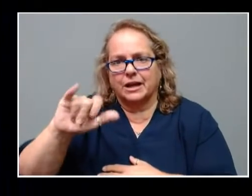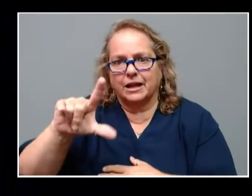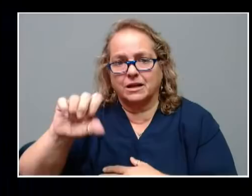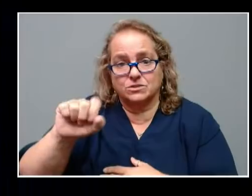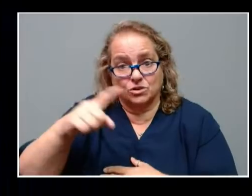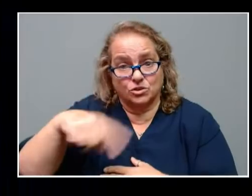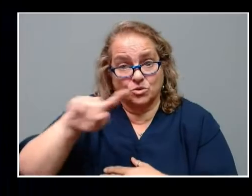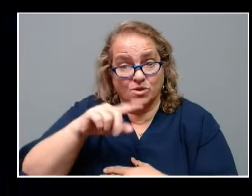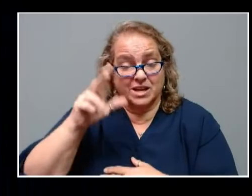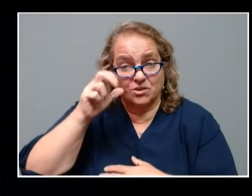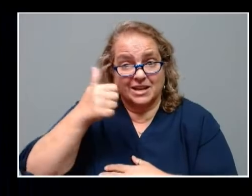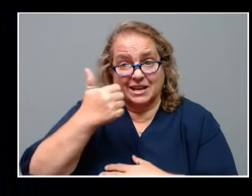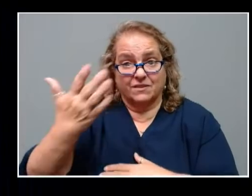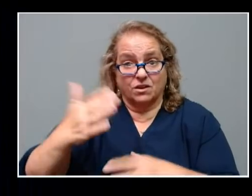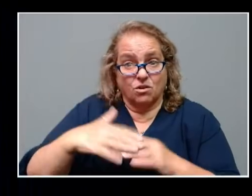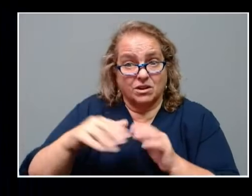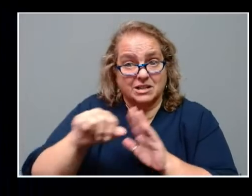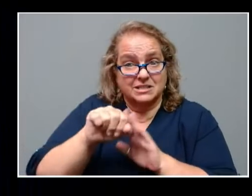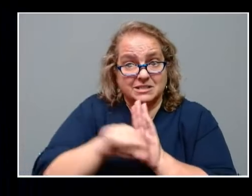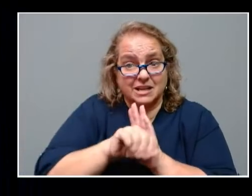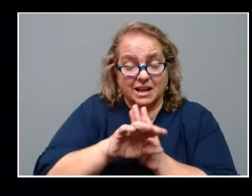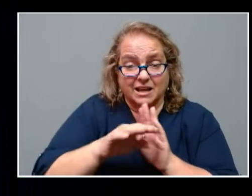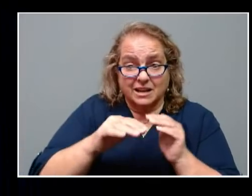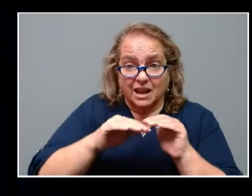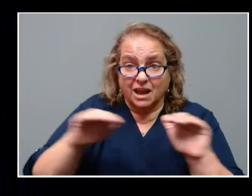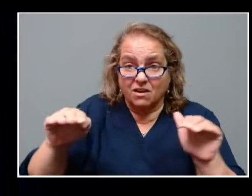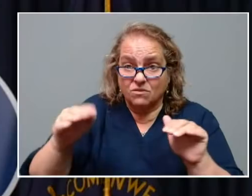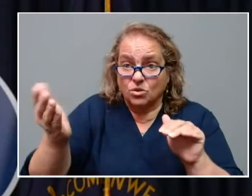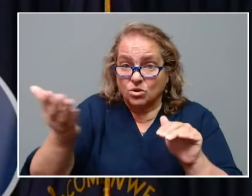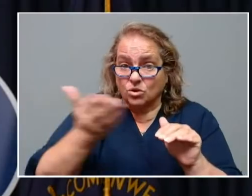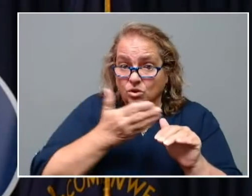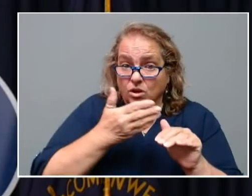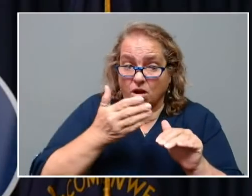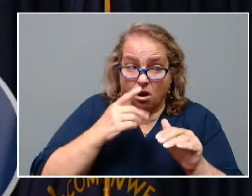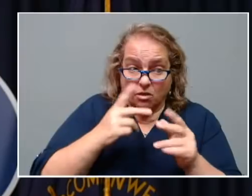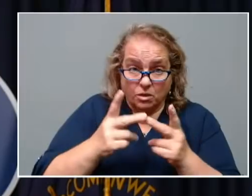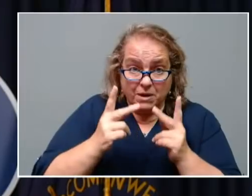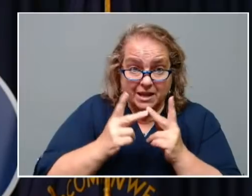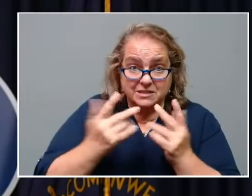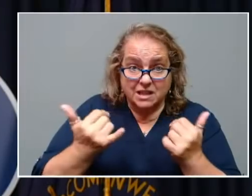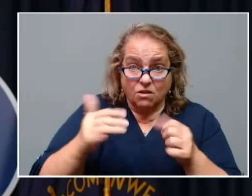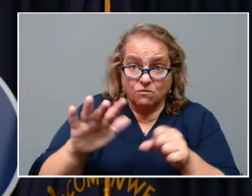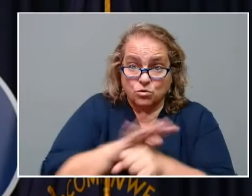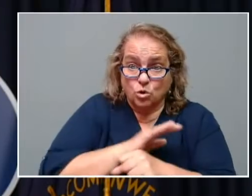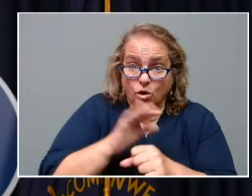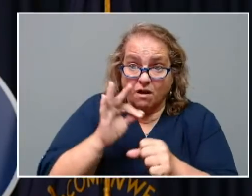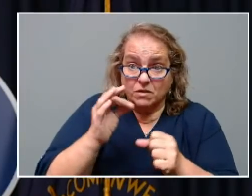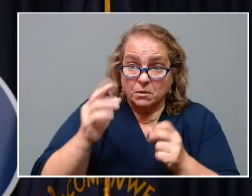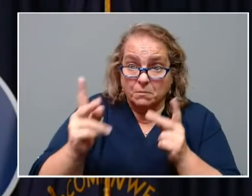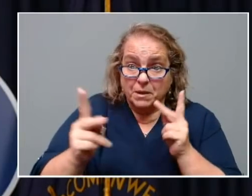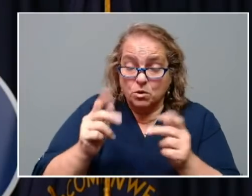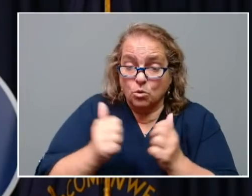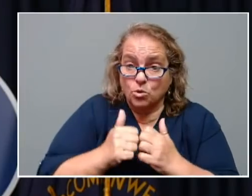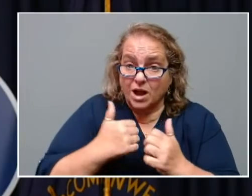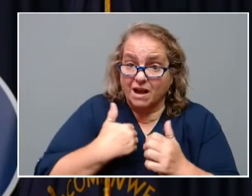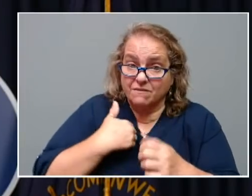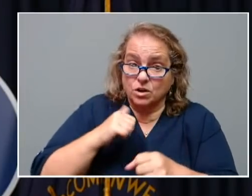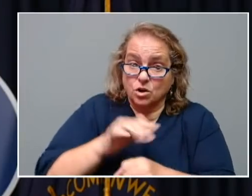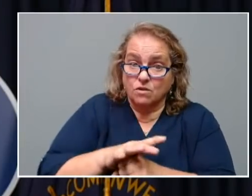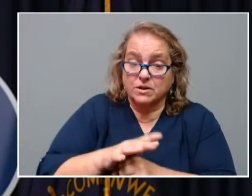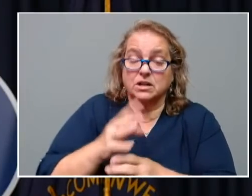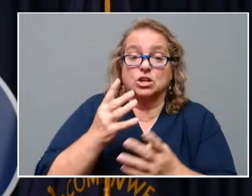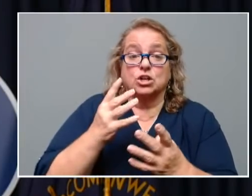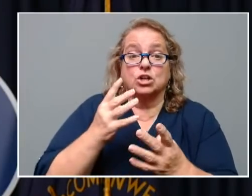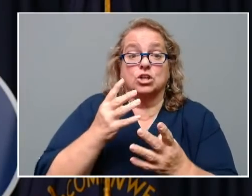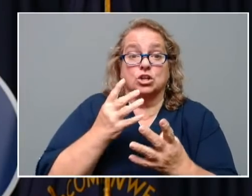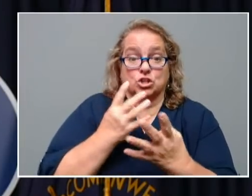statewide level? Are these places being overrun right now by COVID? So jails and prisons are congregate